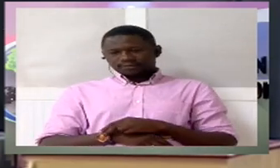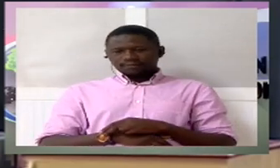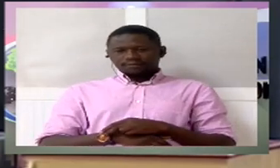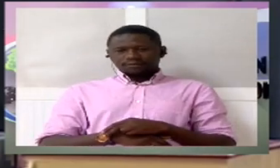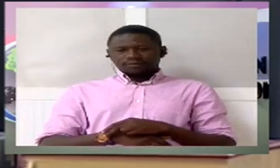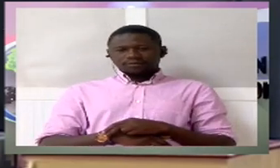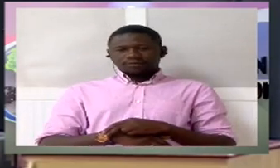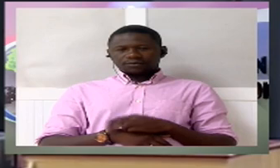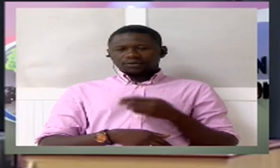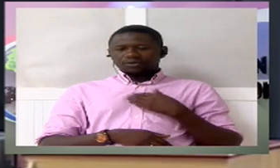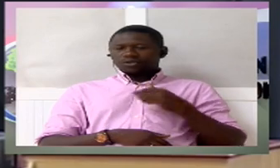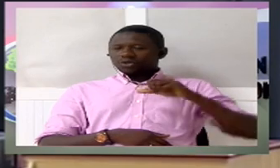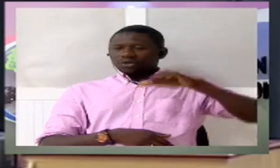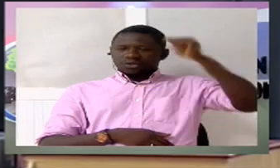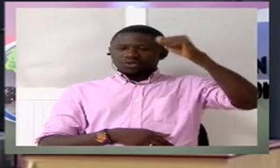My